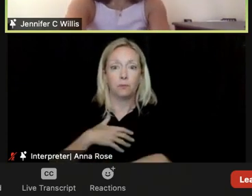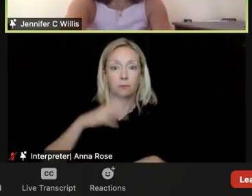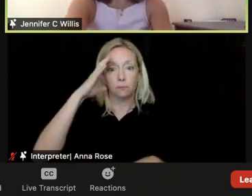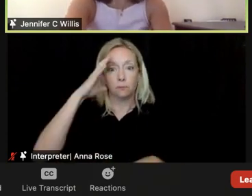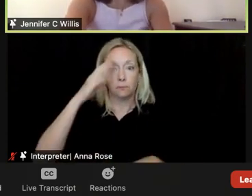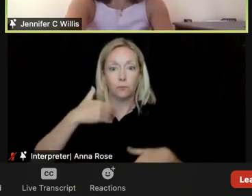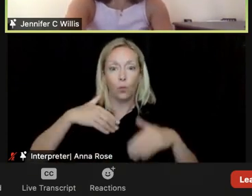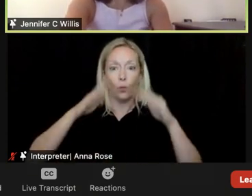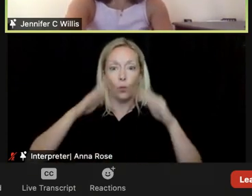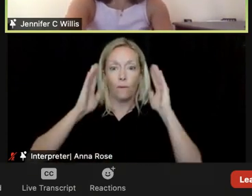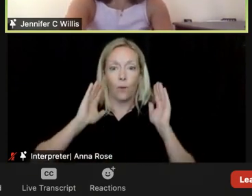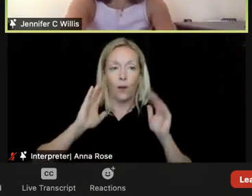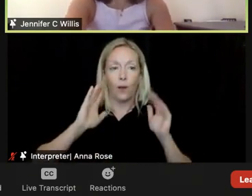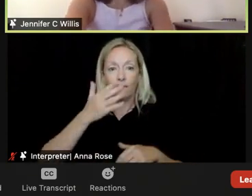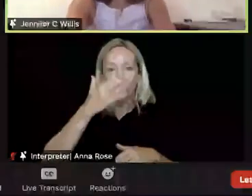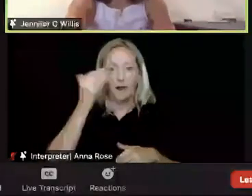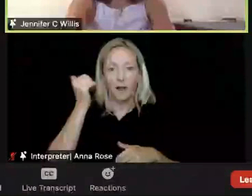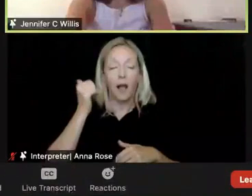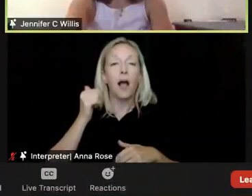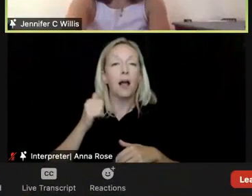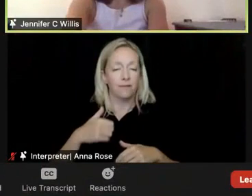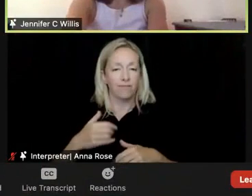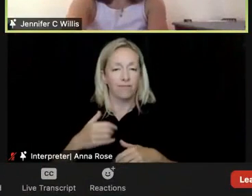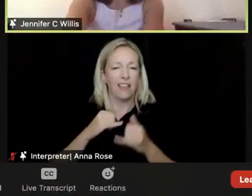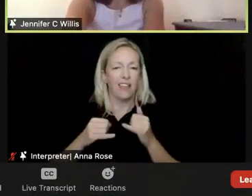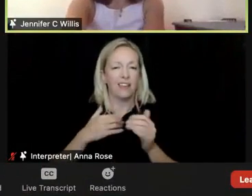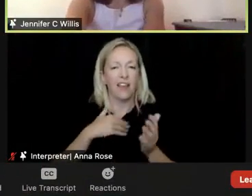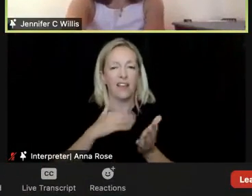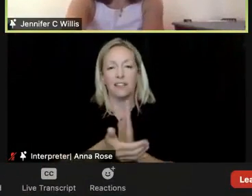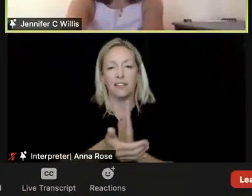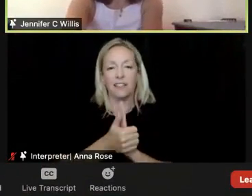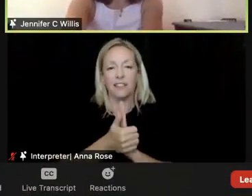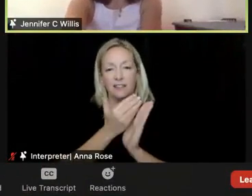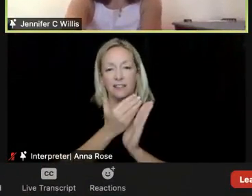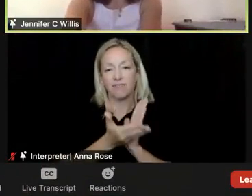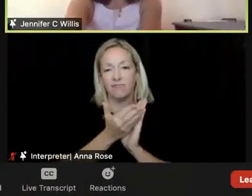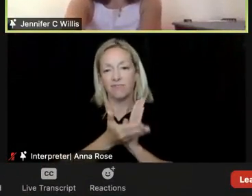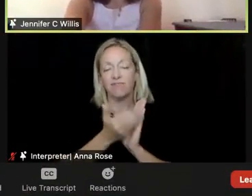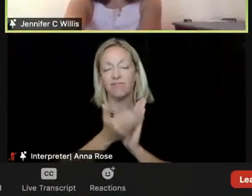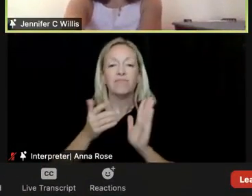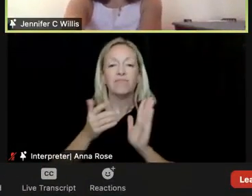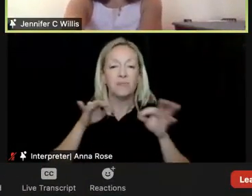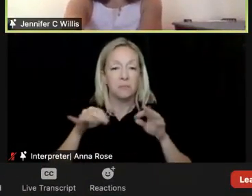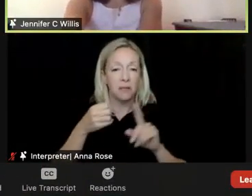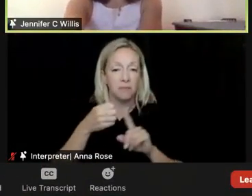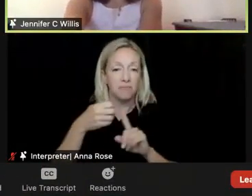was covered. There's definitely some references here in the document